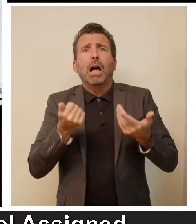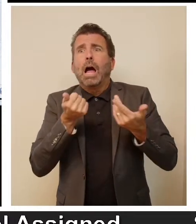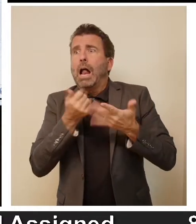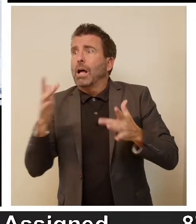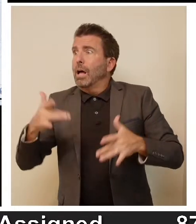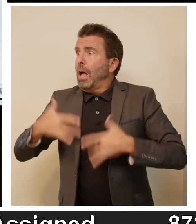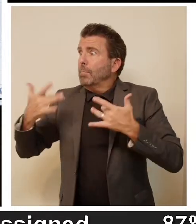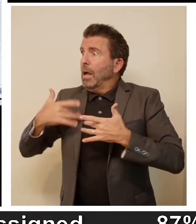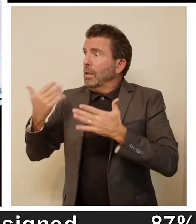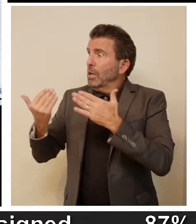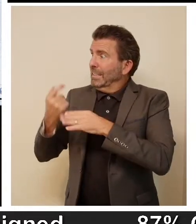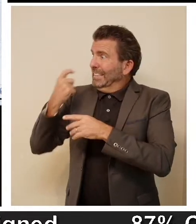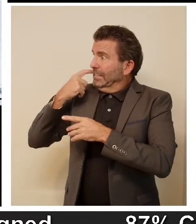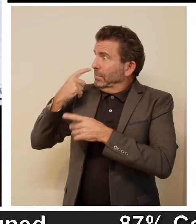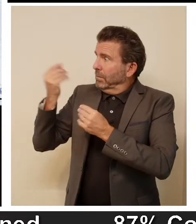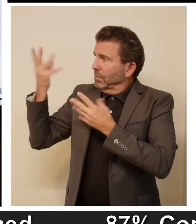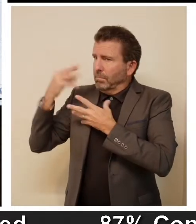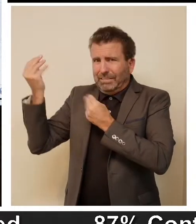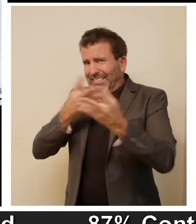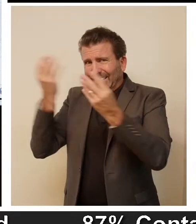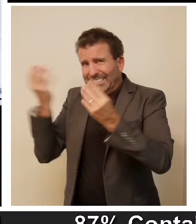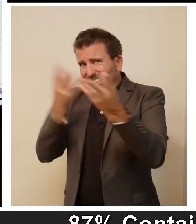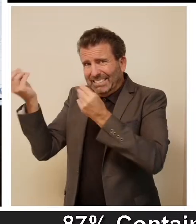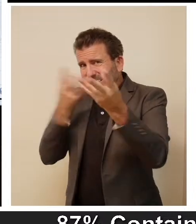and months. Thank you.